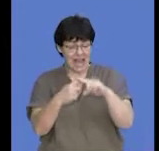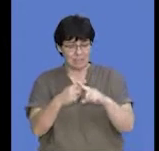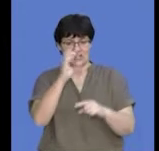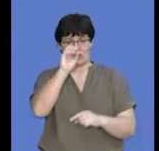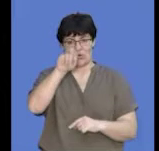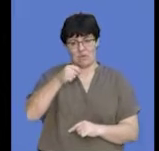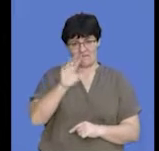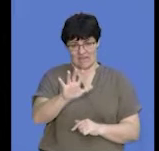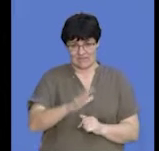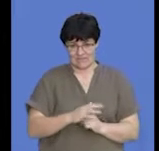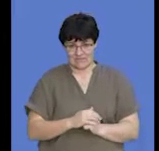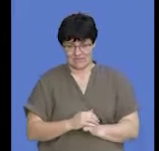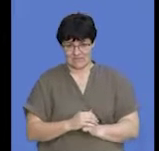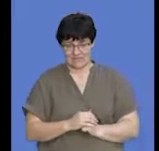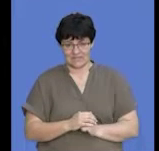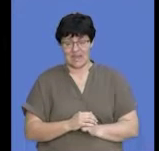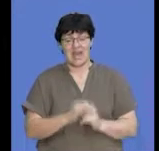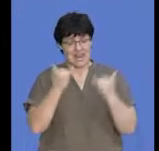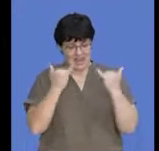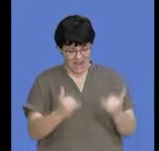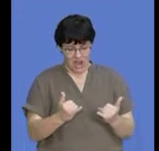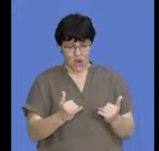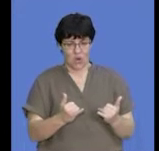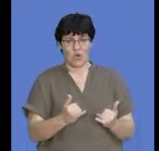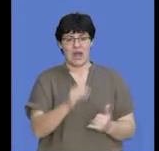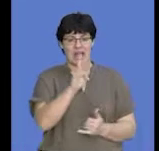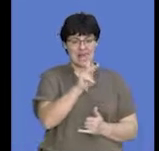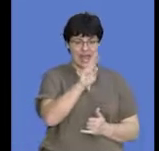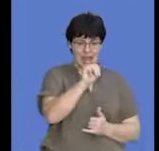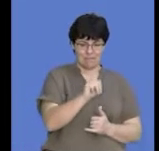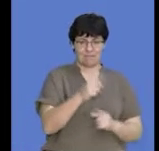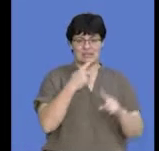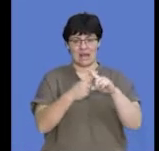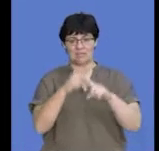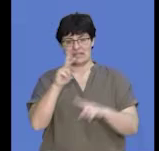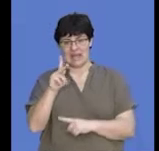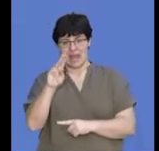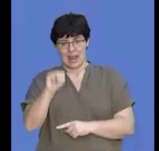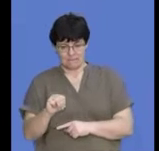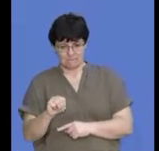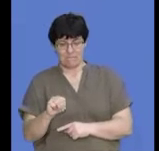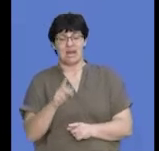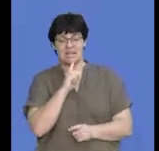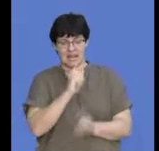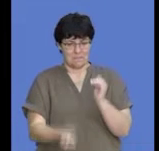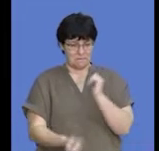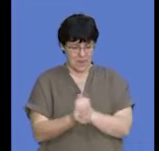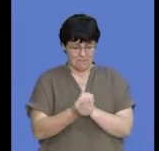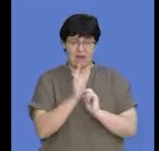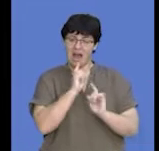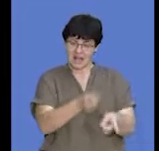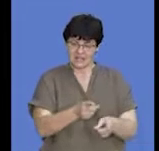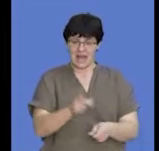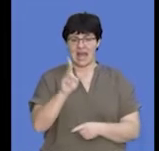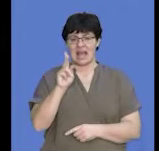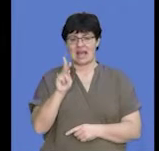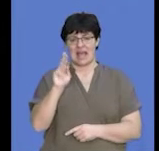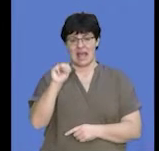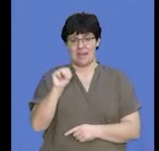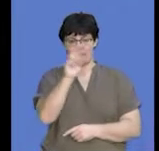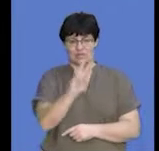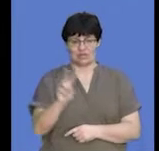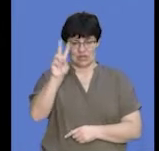0.5. Hence, kilometers times kilometers equals kilometers squared. And my